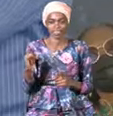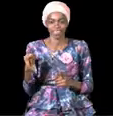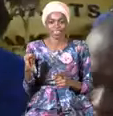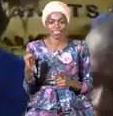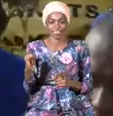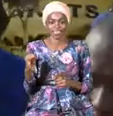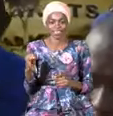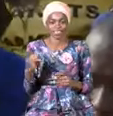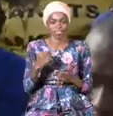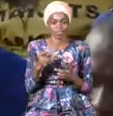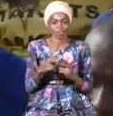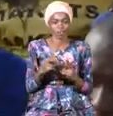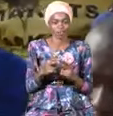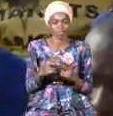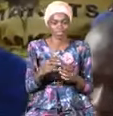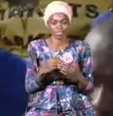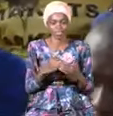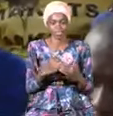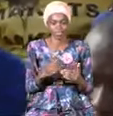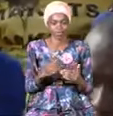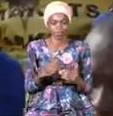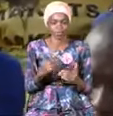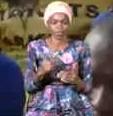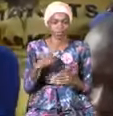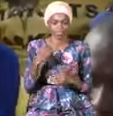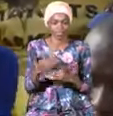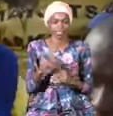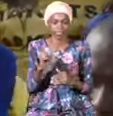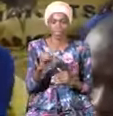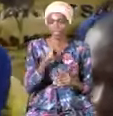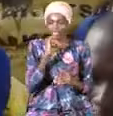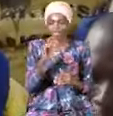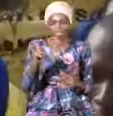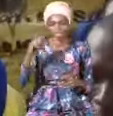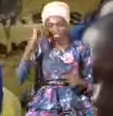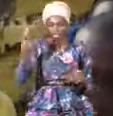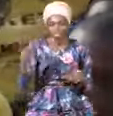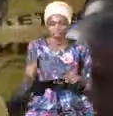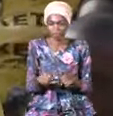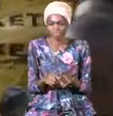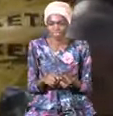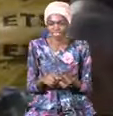Message, Pastor Mrs. Ìbùkún Awosika.